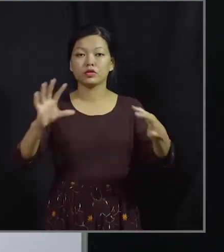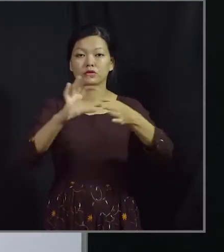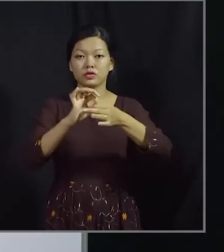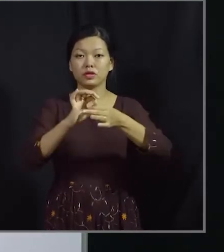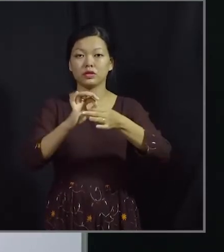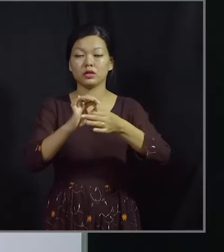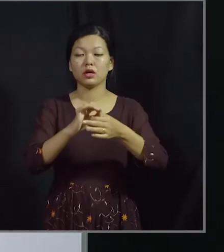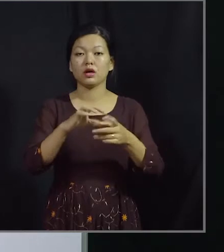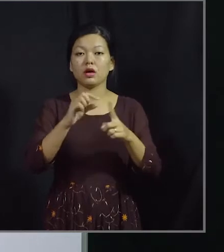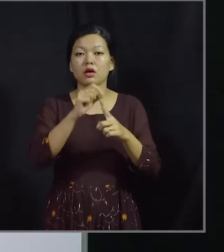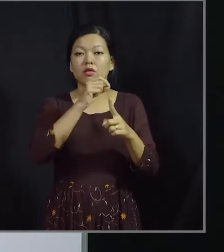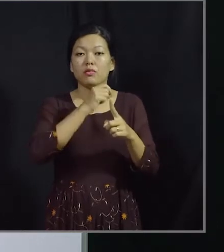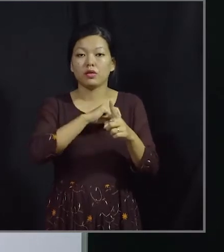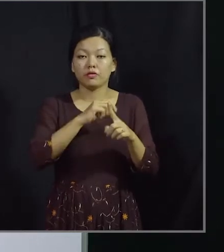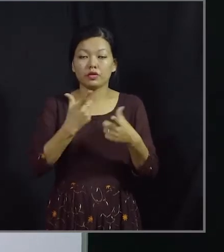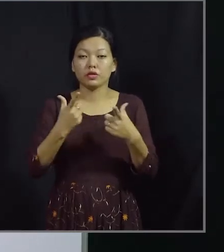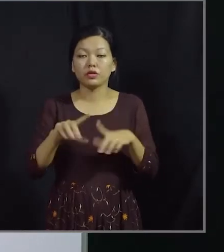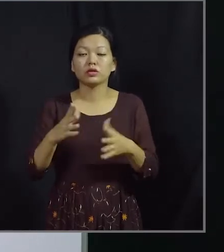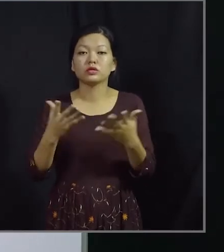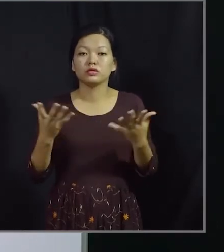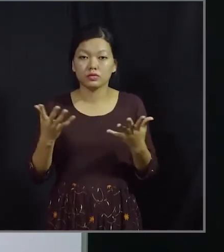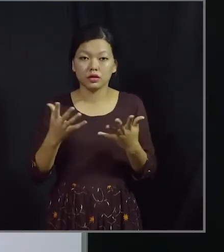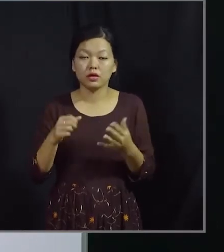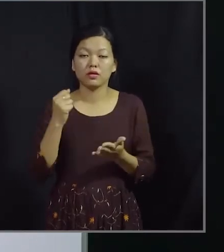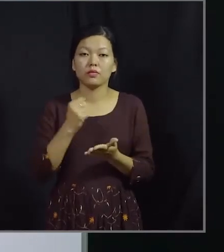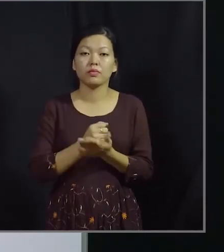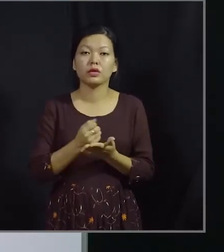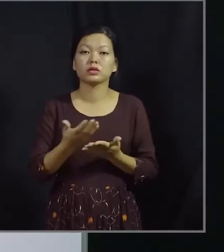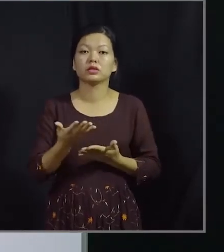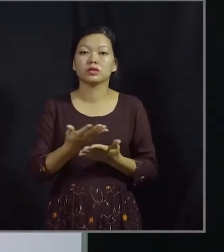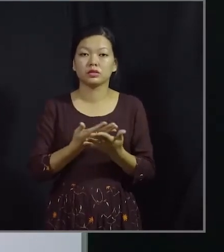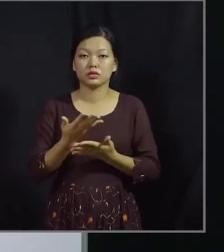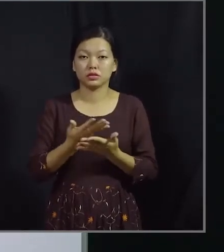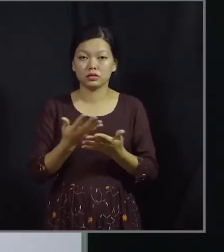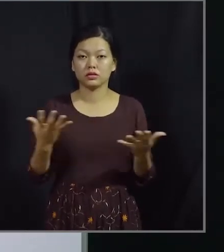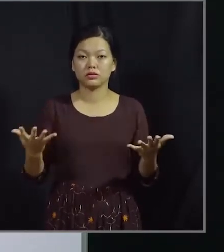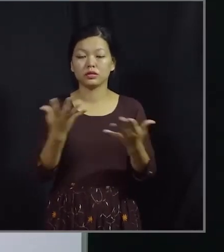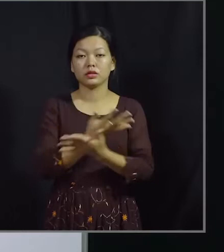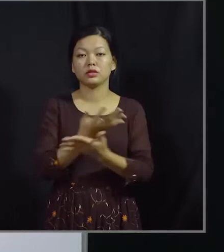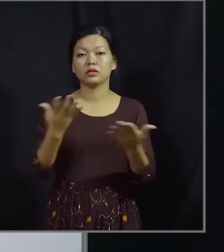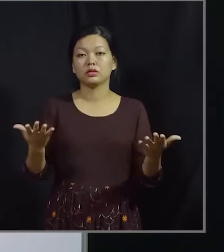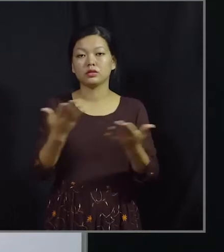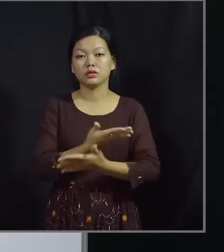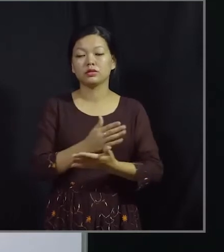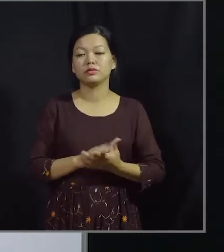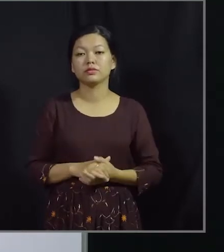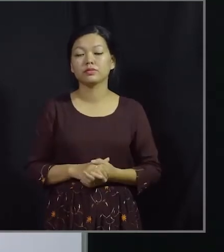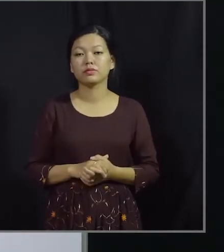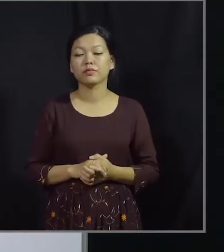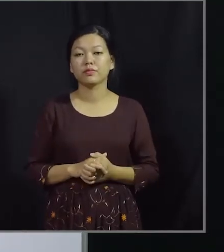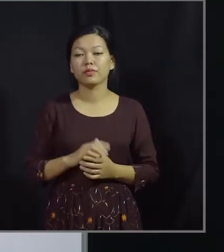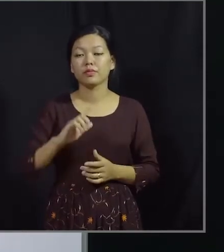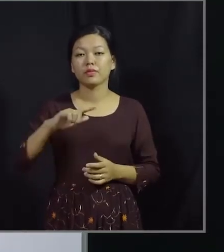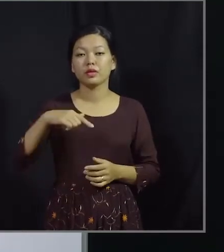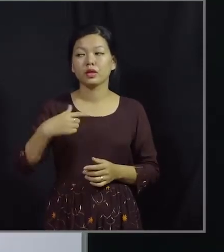the amalgamation takes place. So amalgamation also affects reconstitution of partnership. Next we